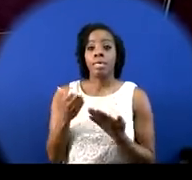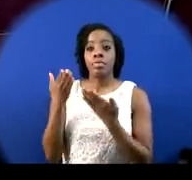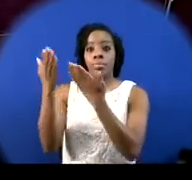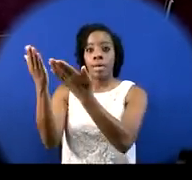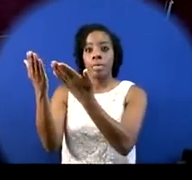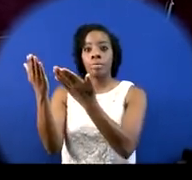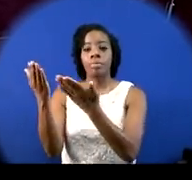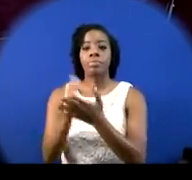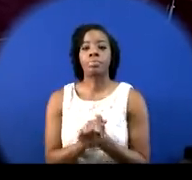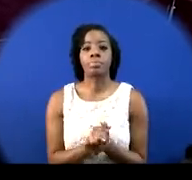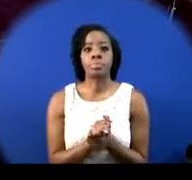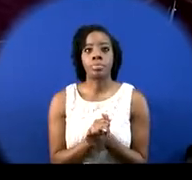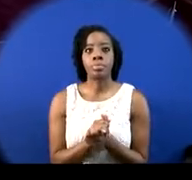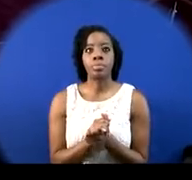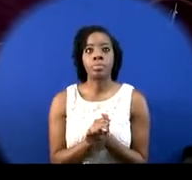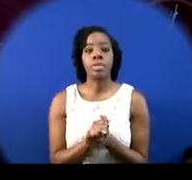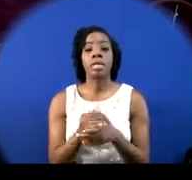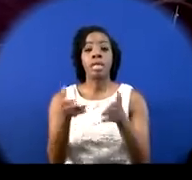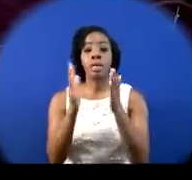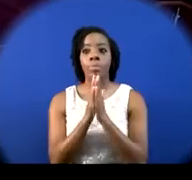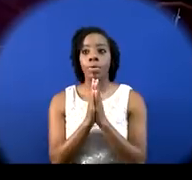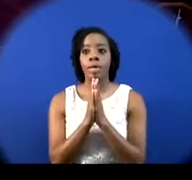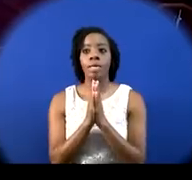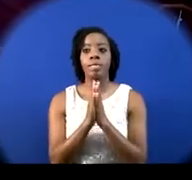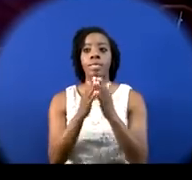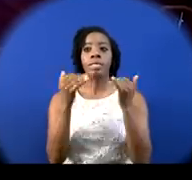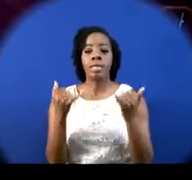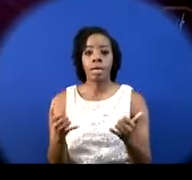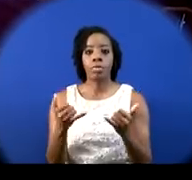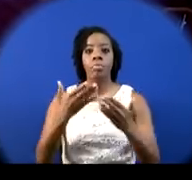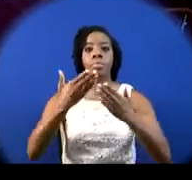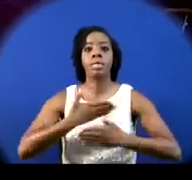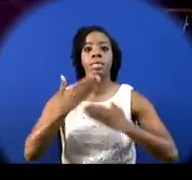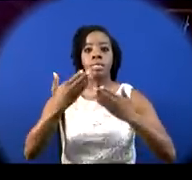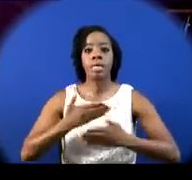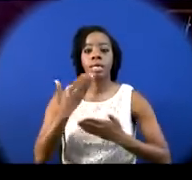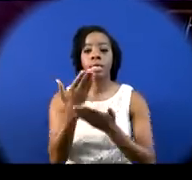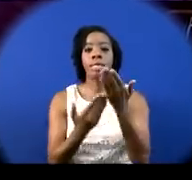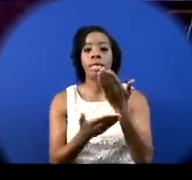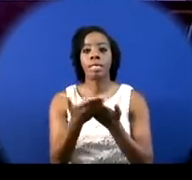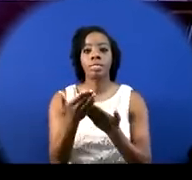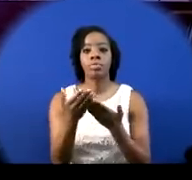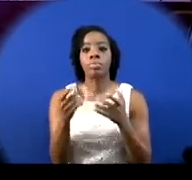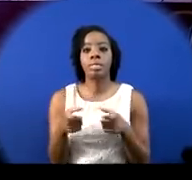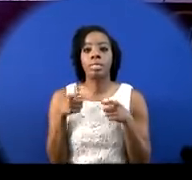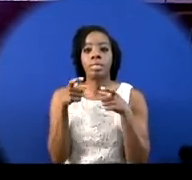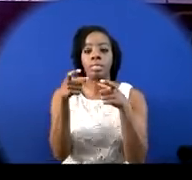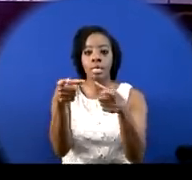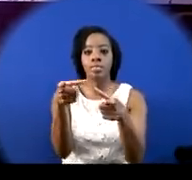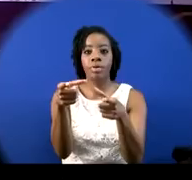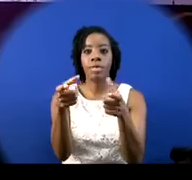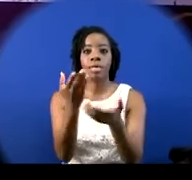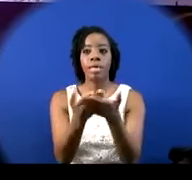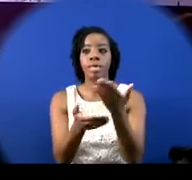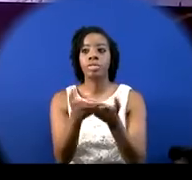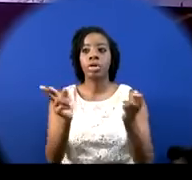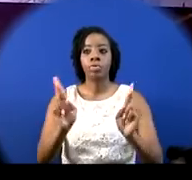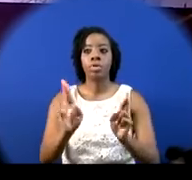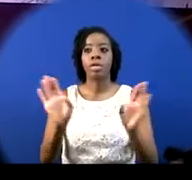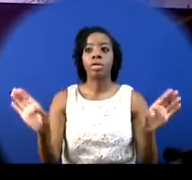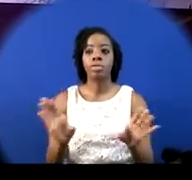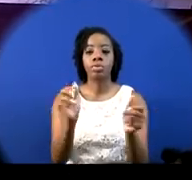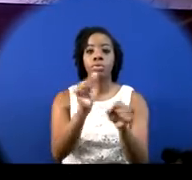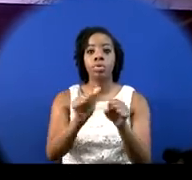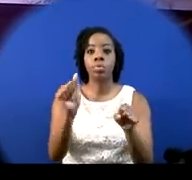you first placed into them. I pray that now these glad and grateful hands will be generous hands, ready to do the work of kingdom building